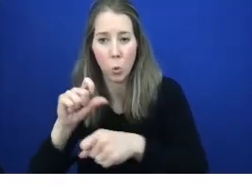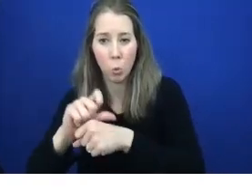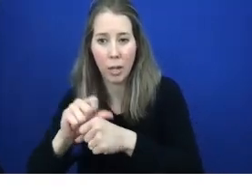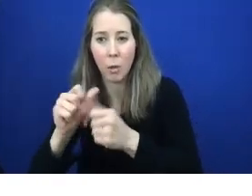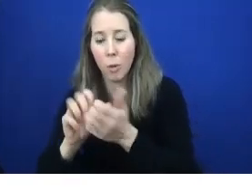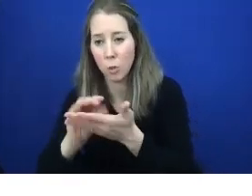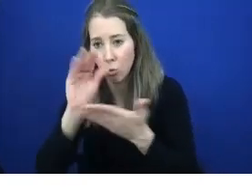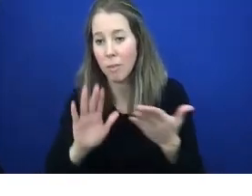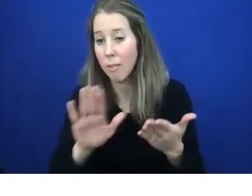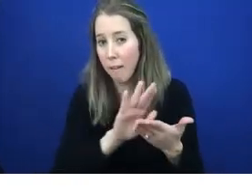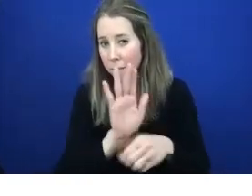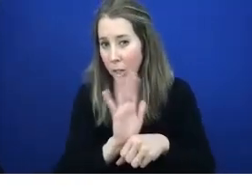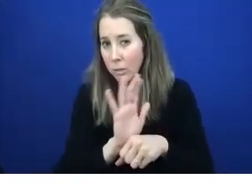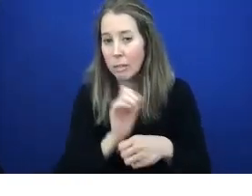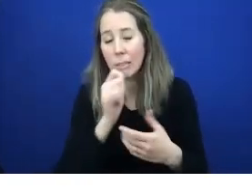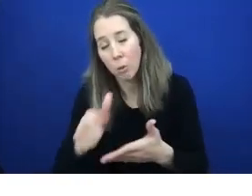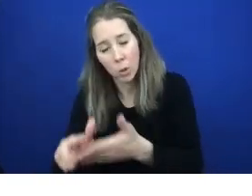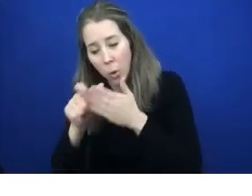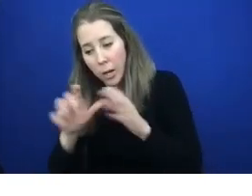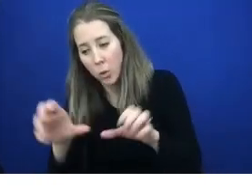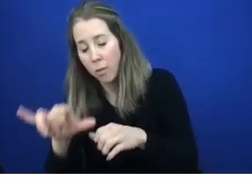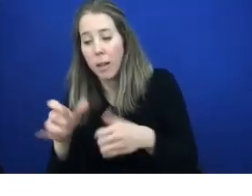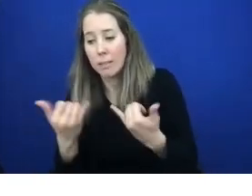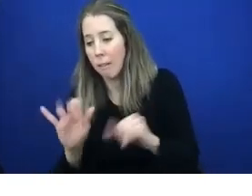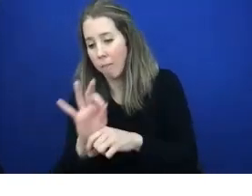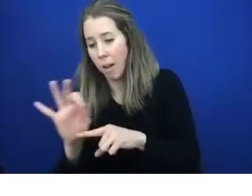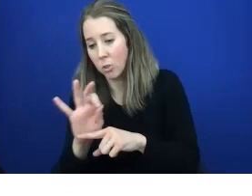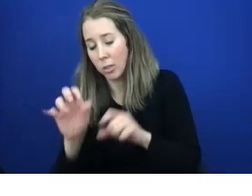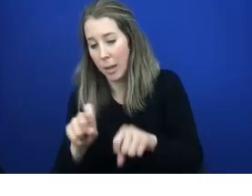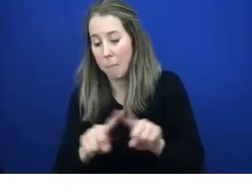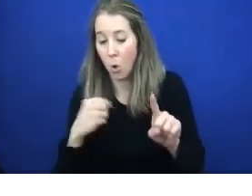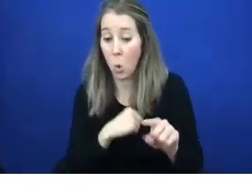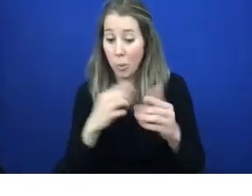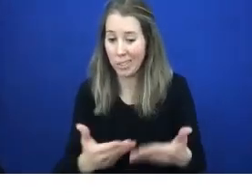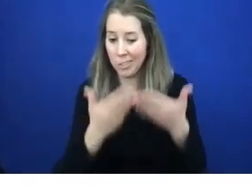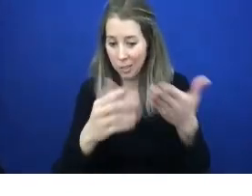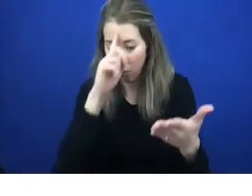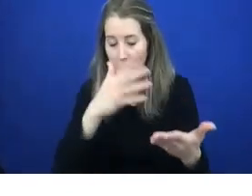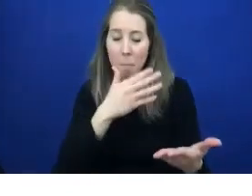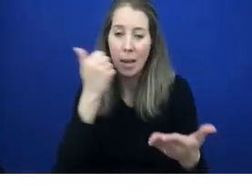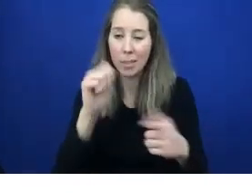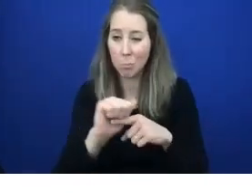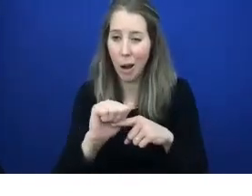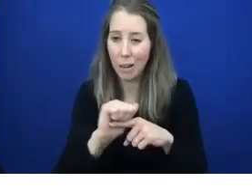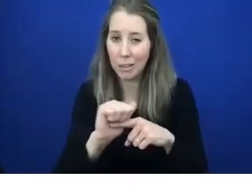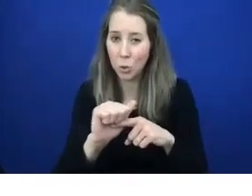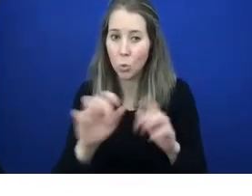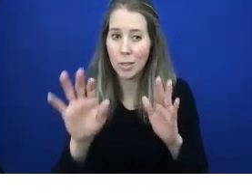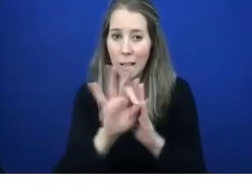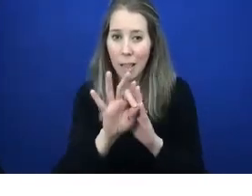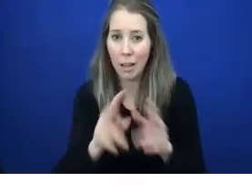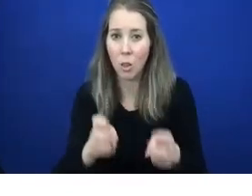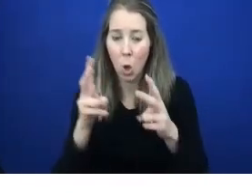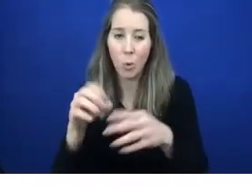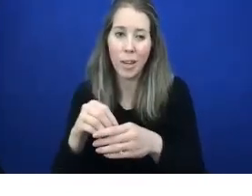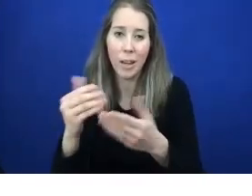videos. You don't have to do that. It will still function without it, but we suggest for best practice to select load it in the new